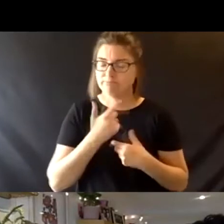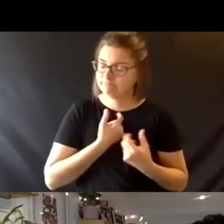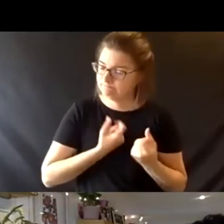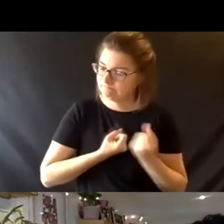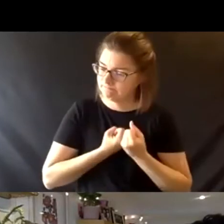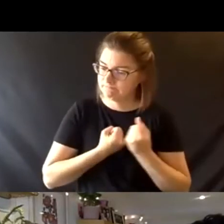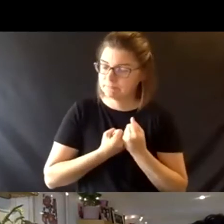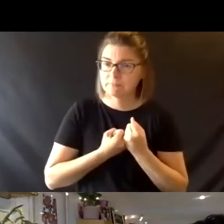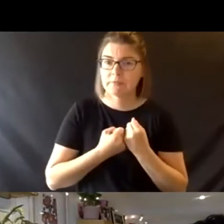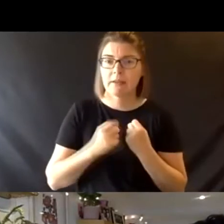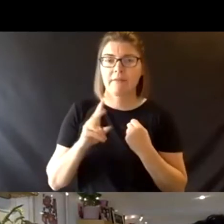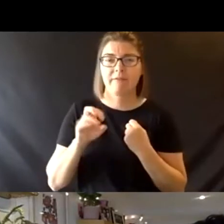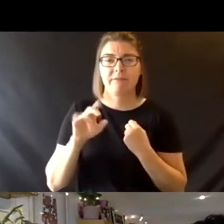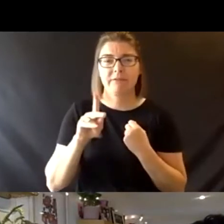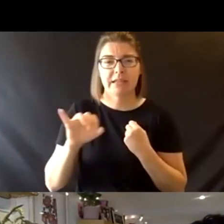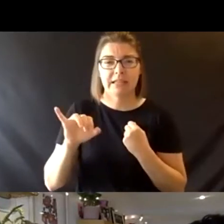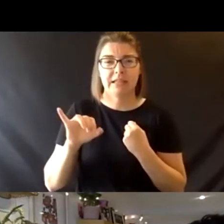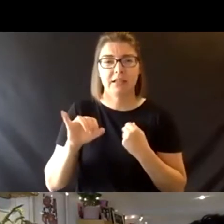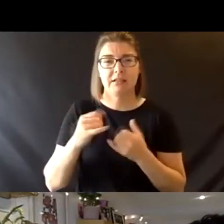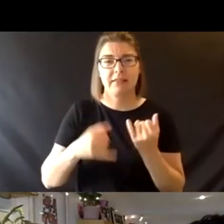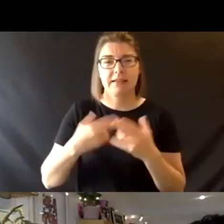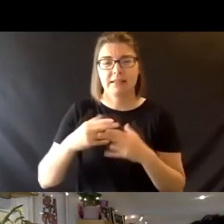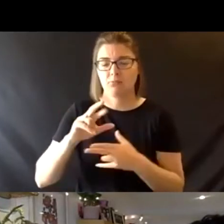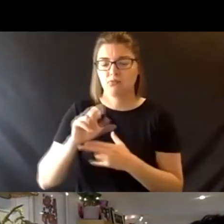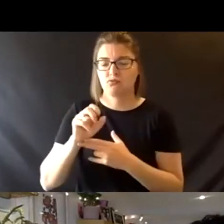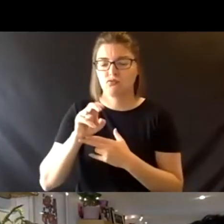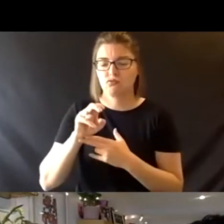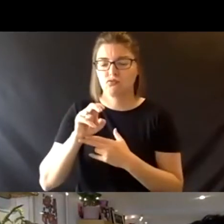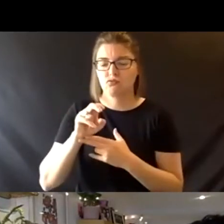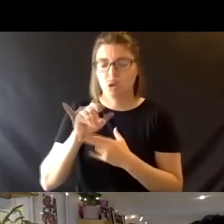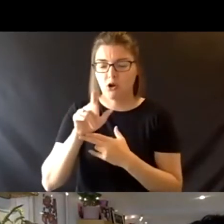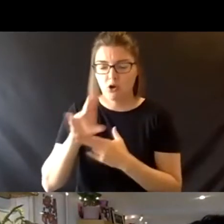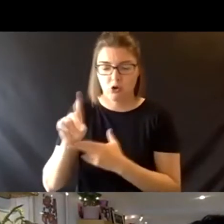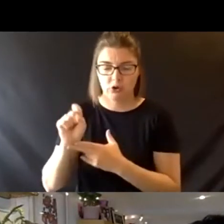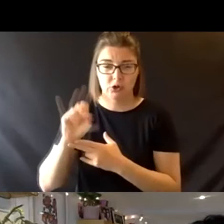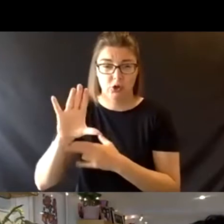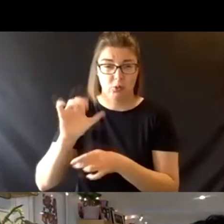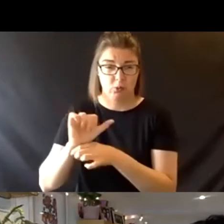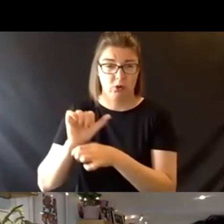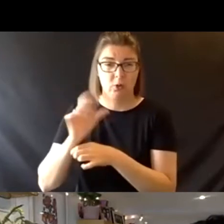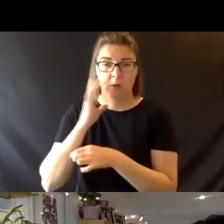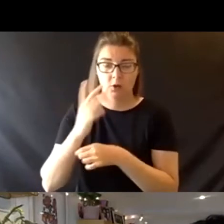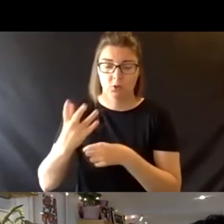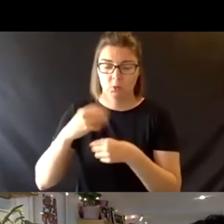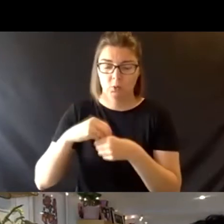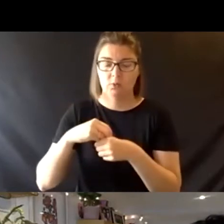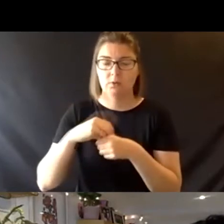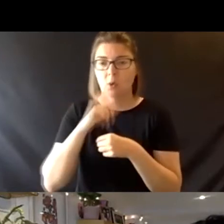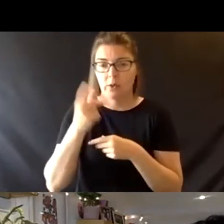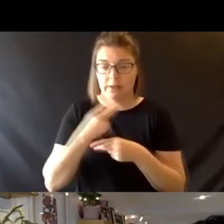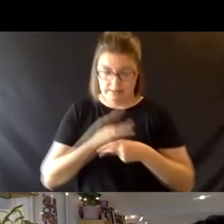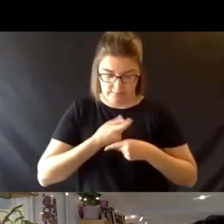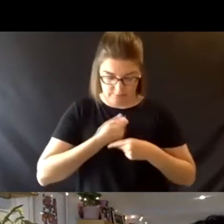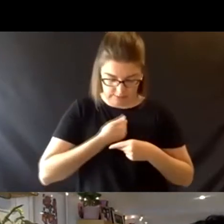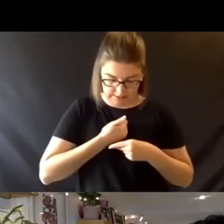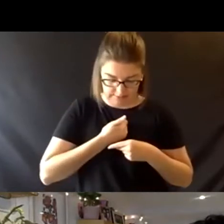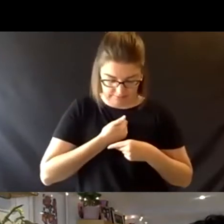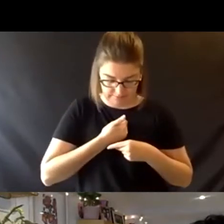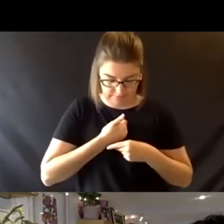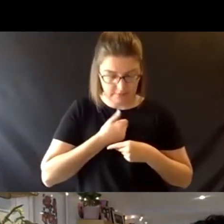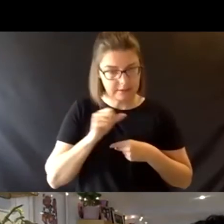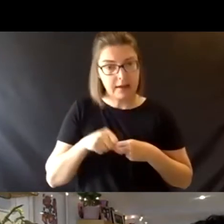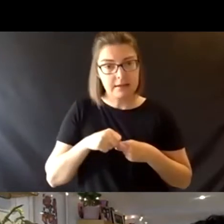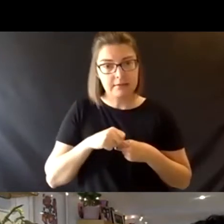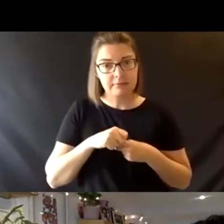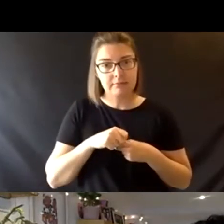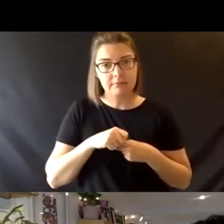Vicki Reynolds' work, and I love something that she's done, bringing in, not only do we care for ourselves, because that can also be a